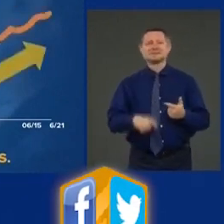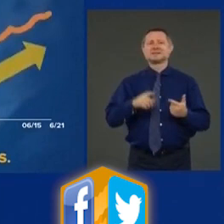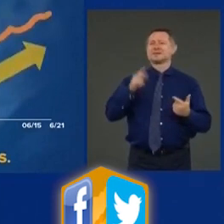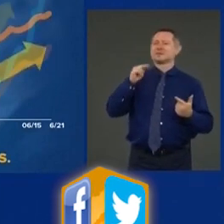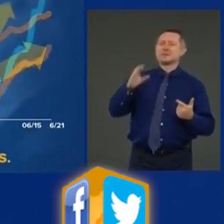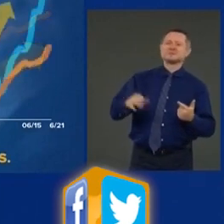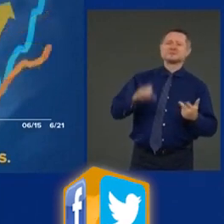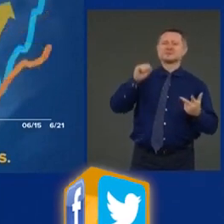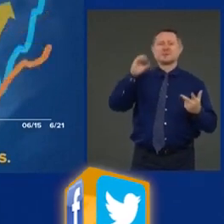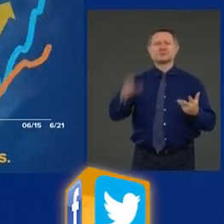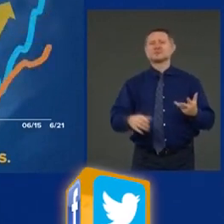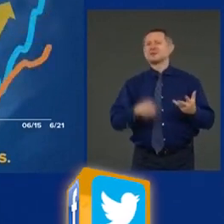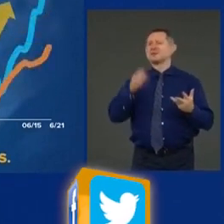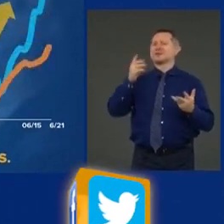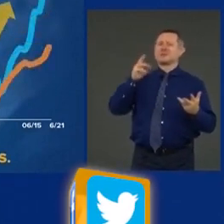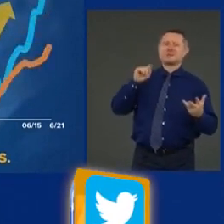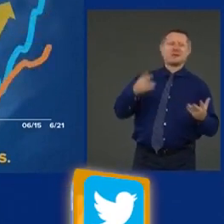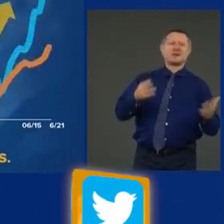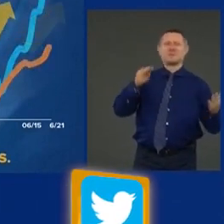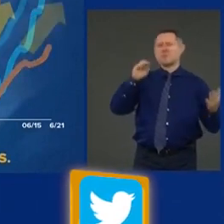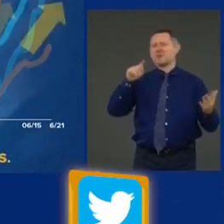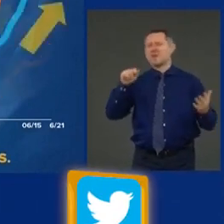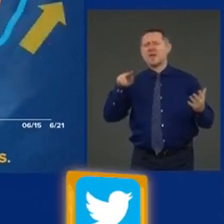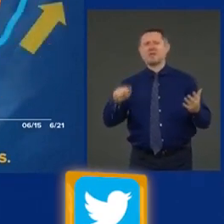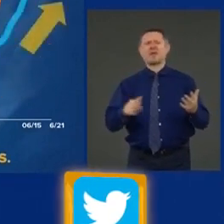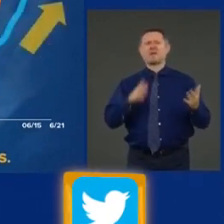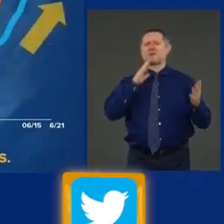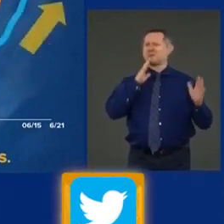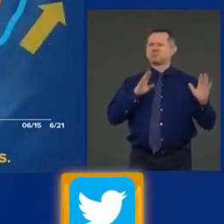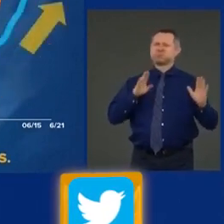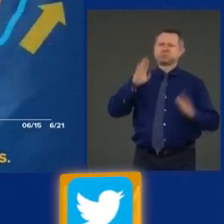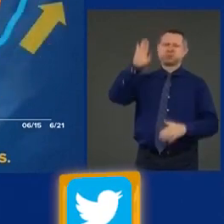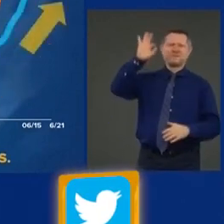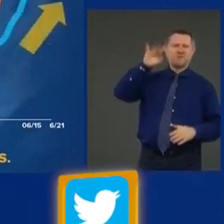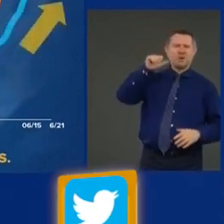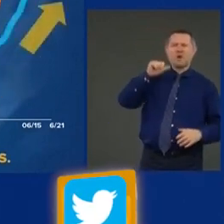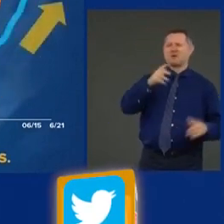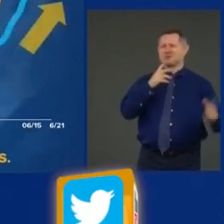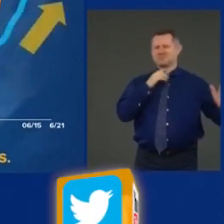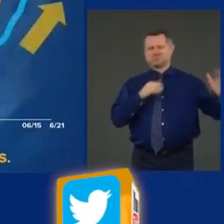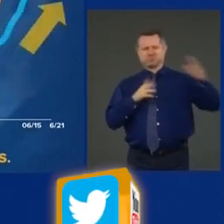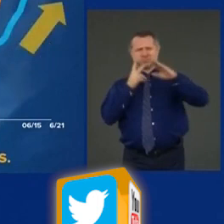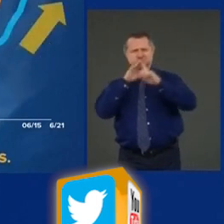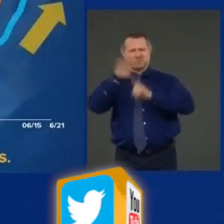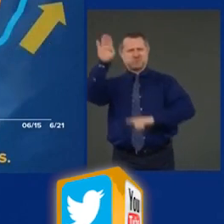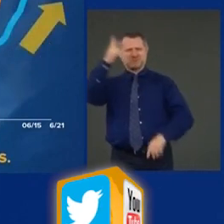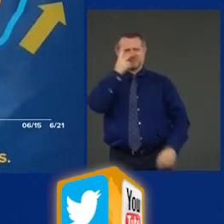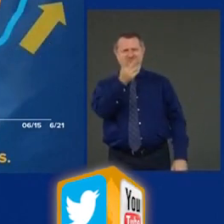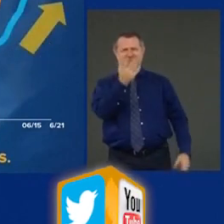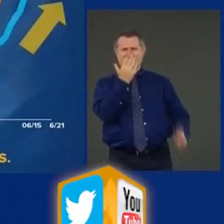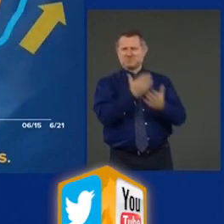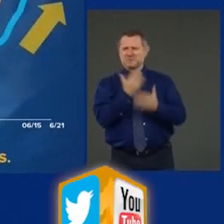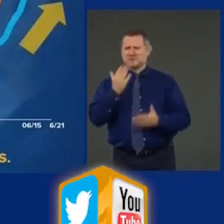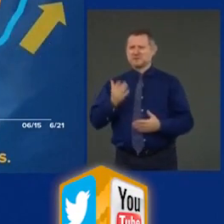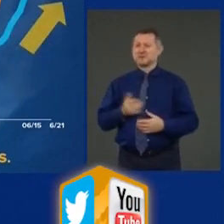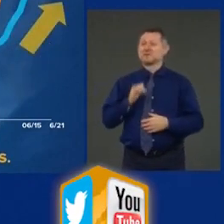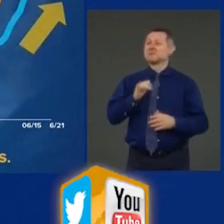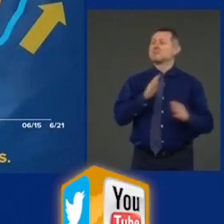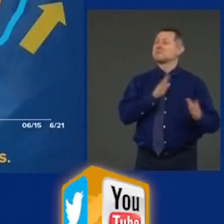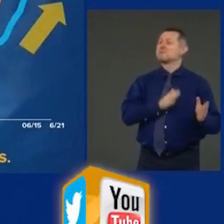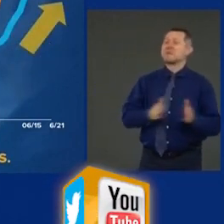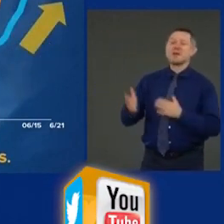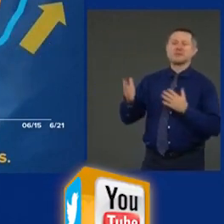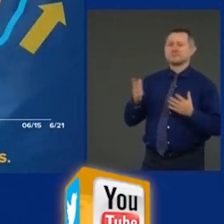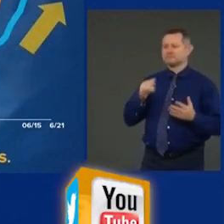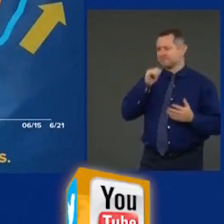what you see? You see an arrow going up, because it was misguided to say we're going to